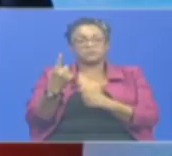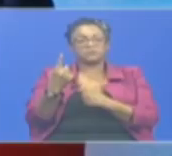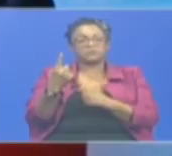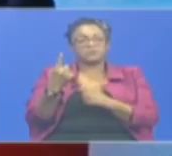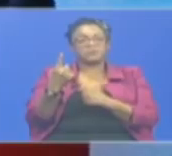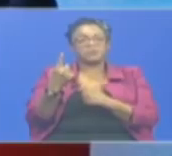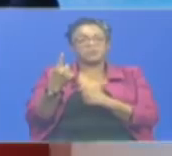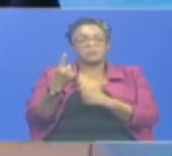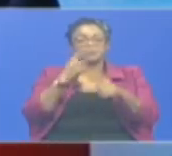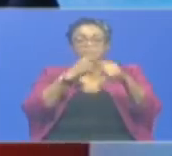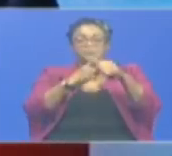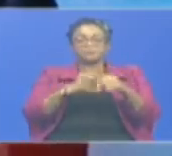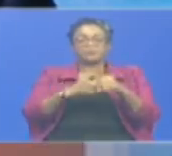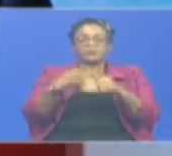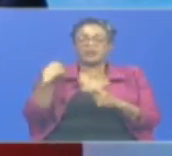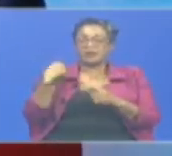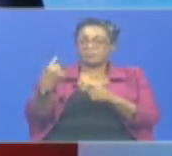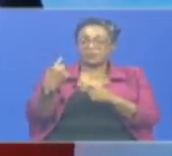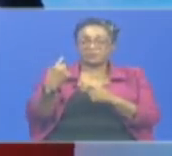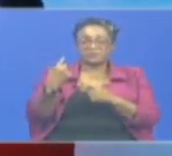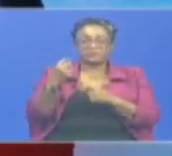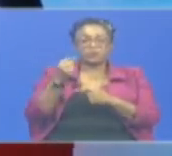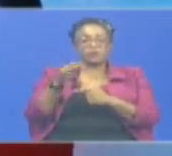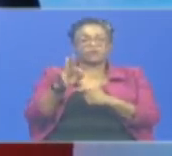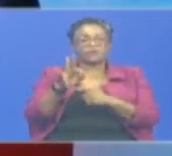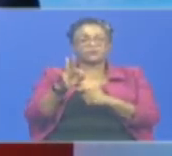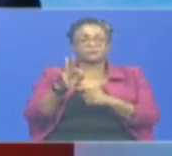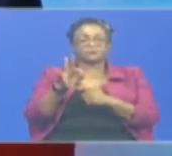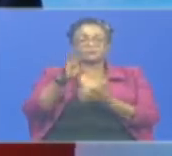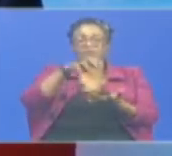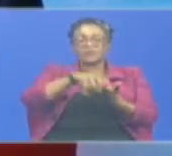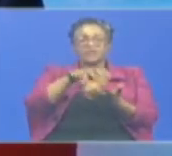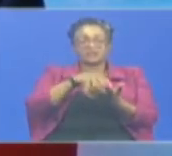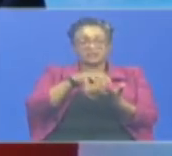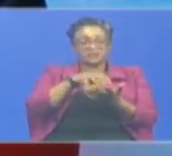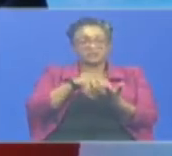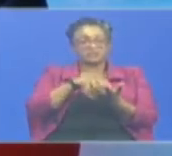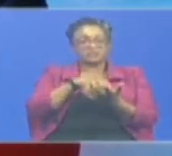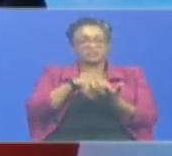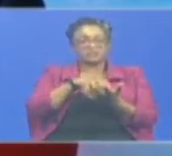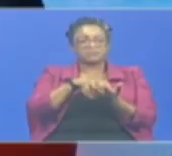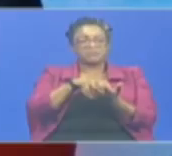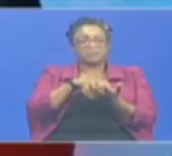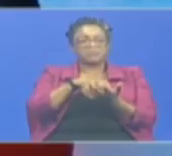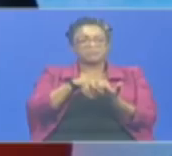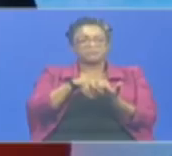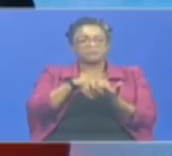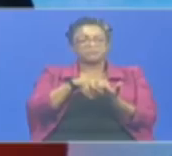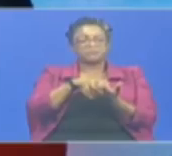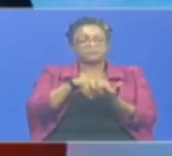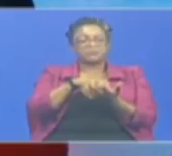the total number of cases that have turned positive.